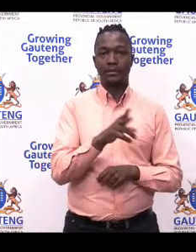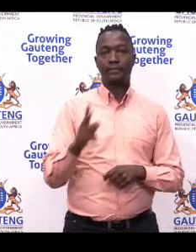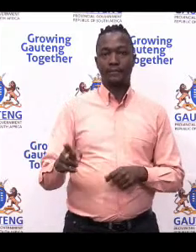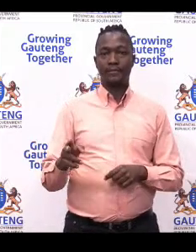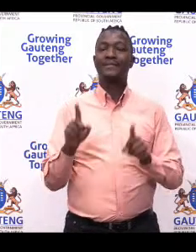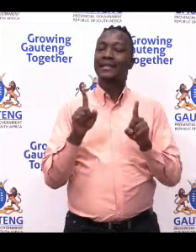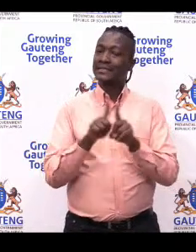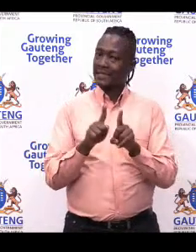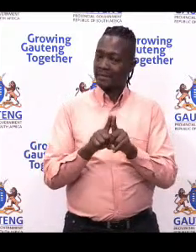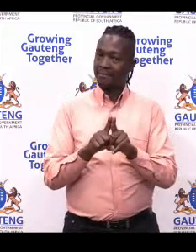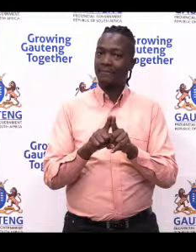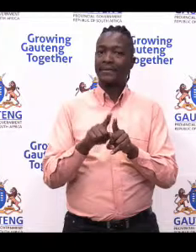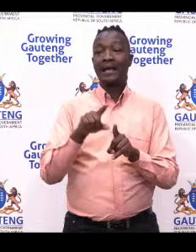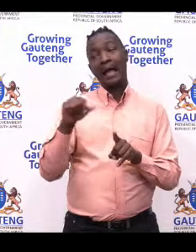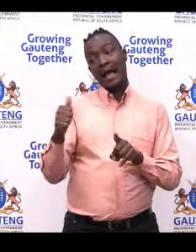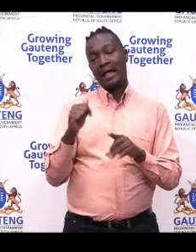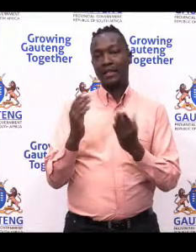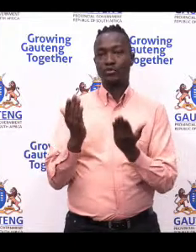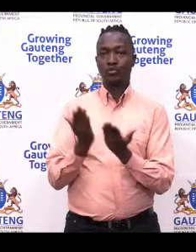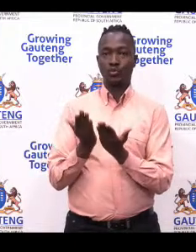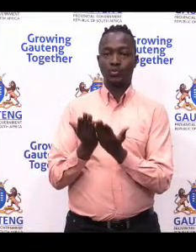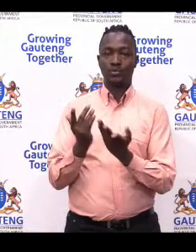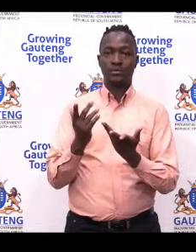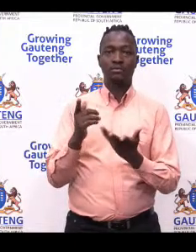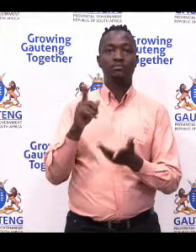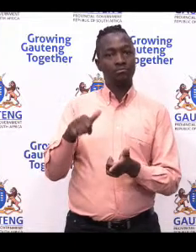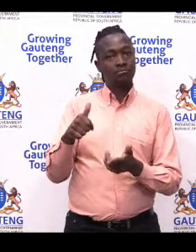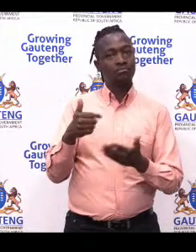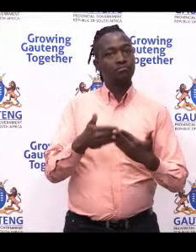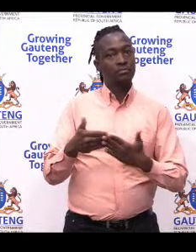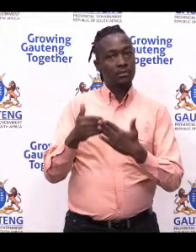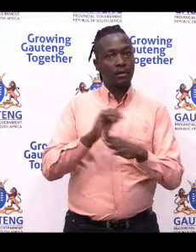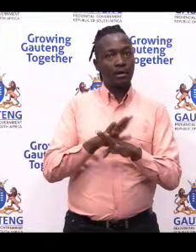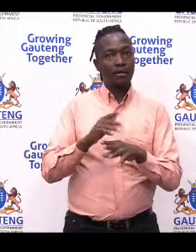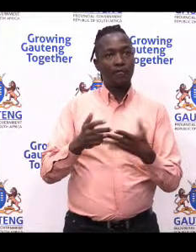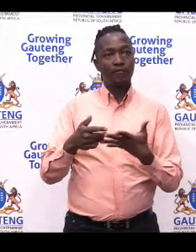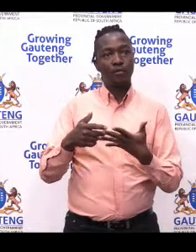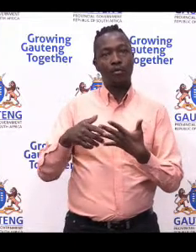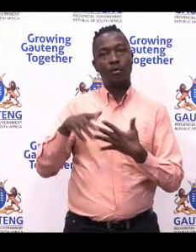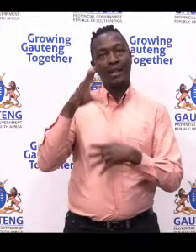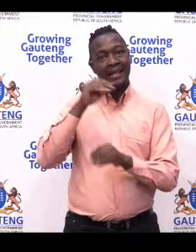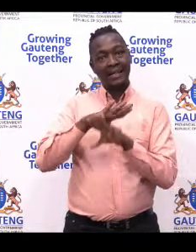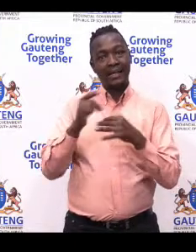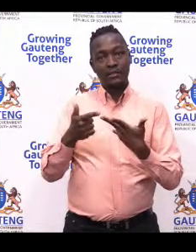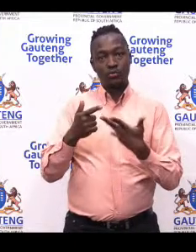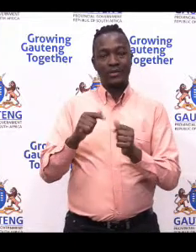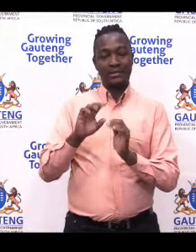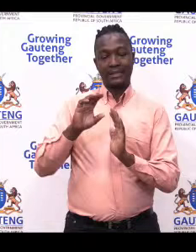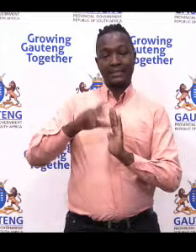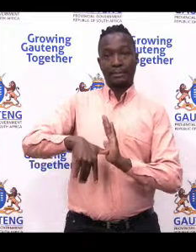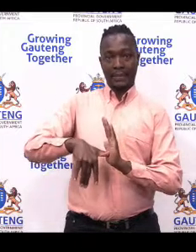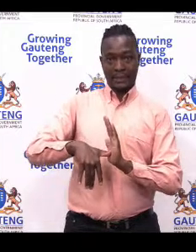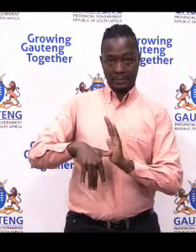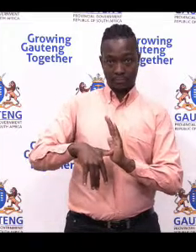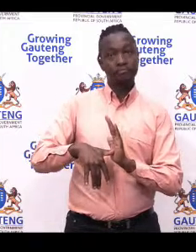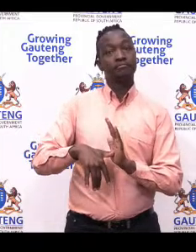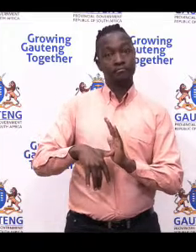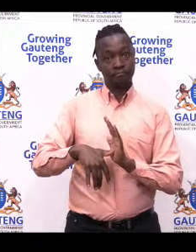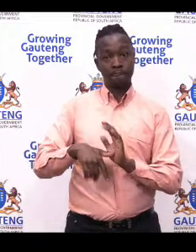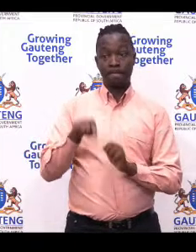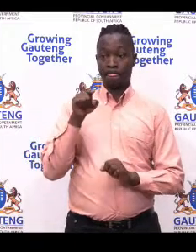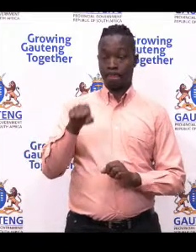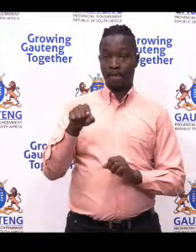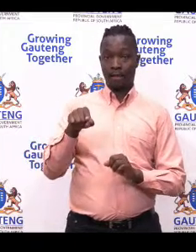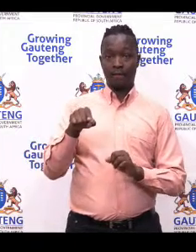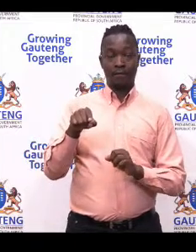there are schools that were taking care or that are for learners that require special education needs. And in this